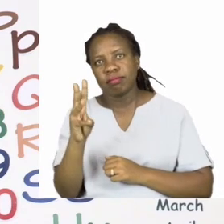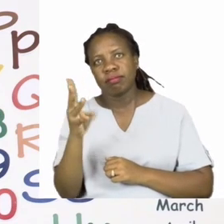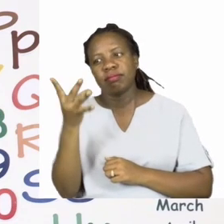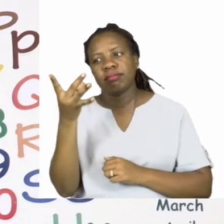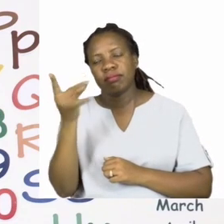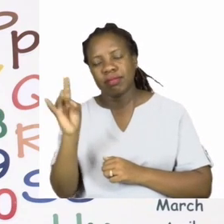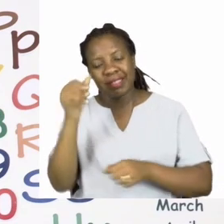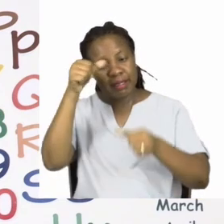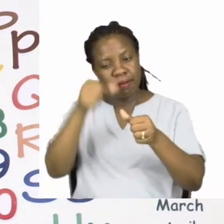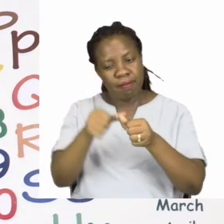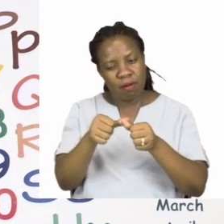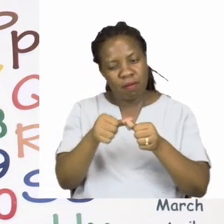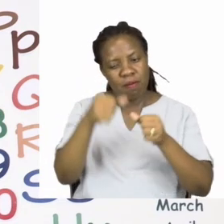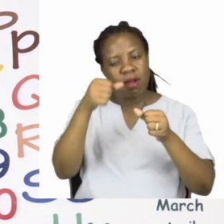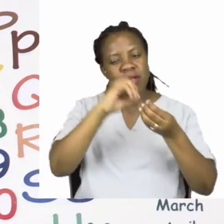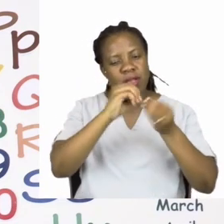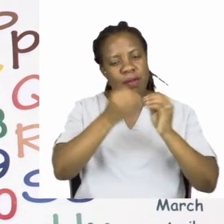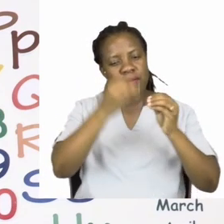121 to